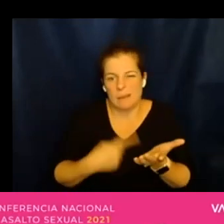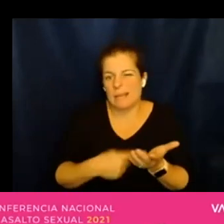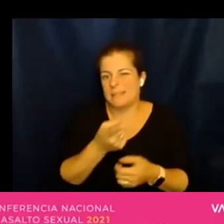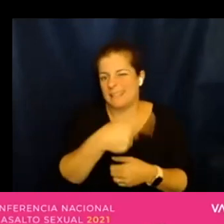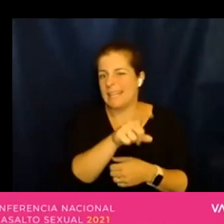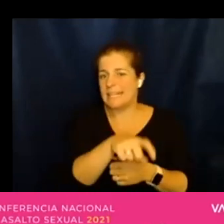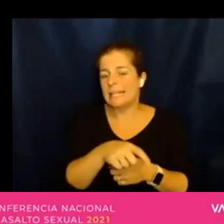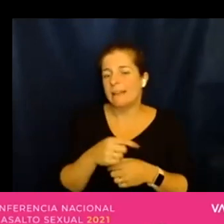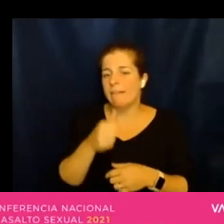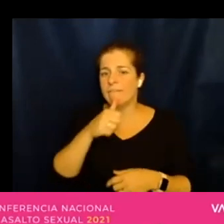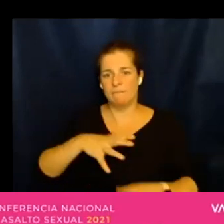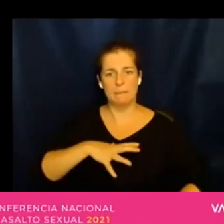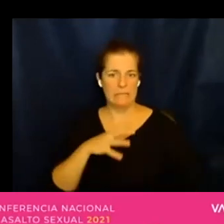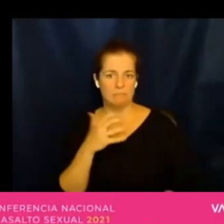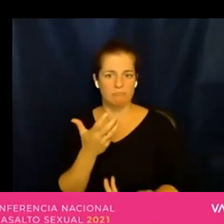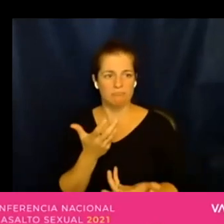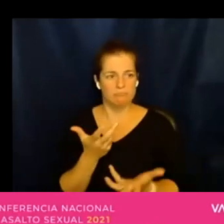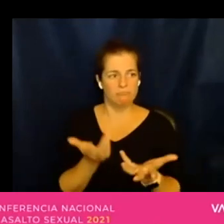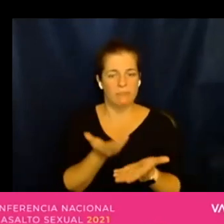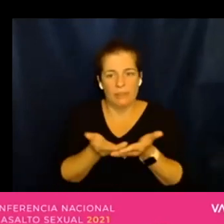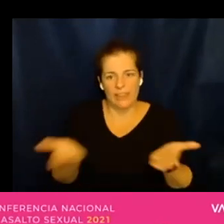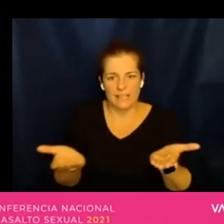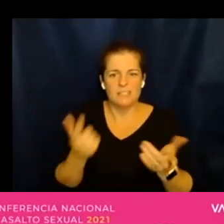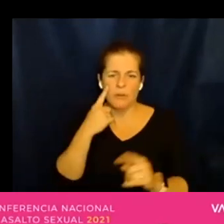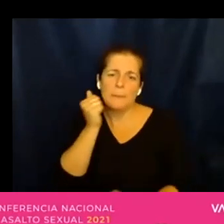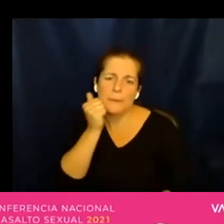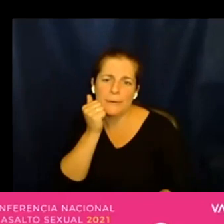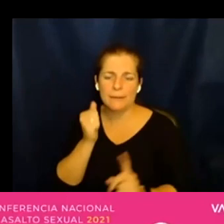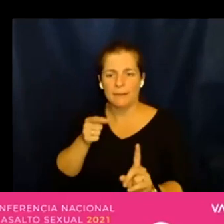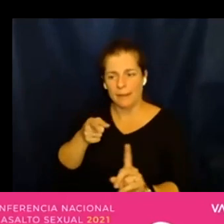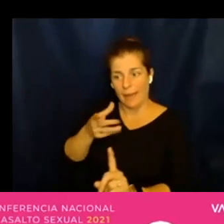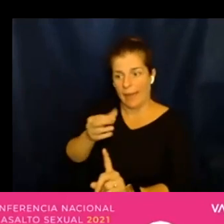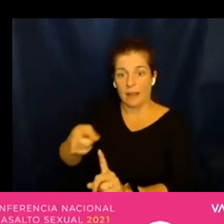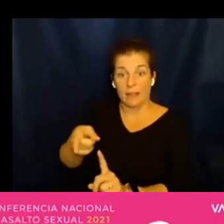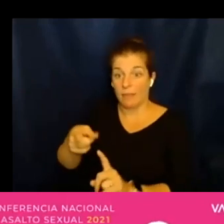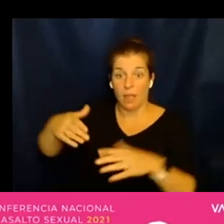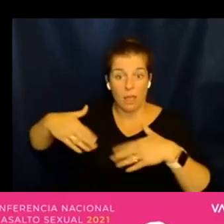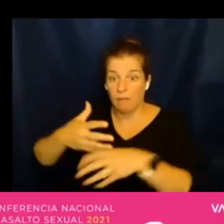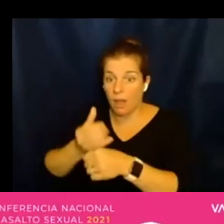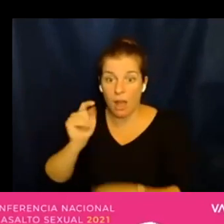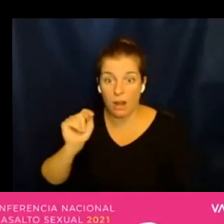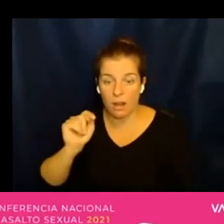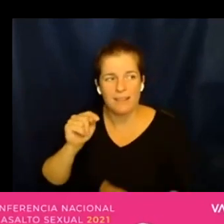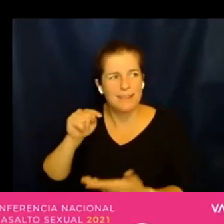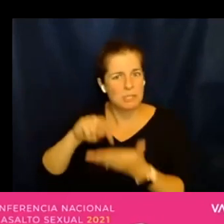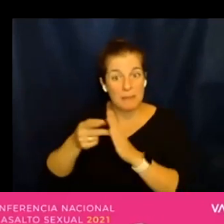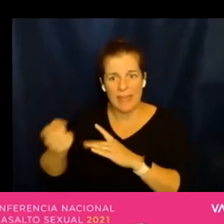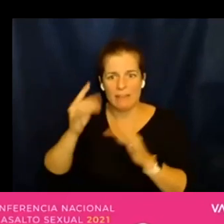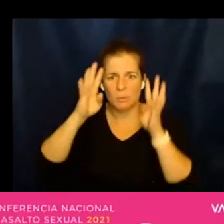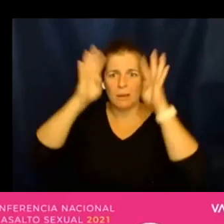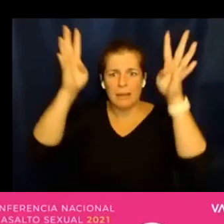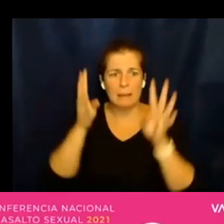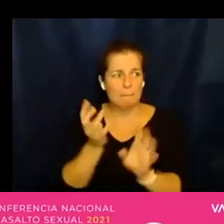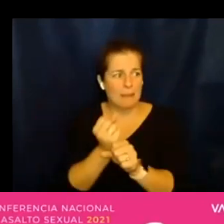things, and how they have not gotten those, and have had to make do, and have actually